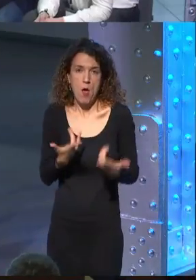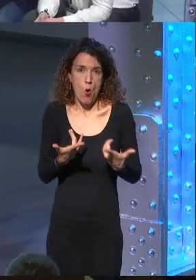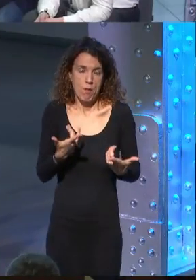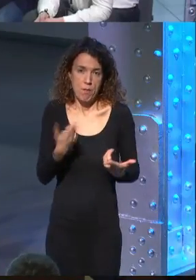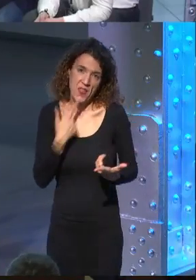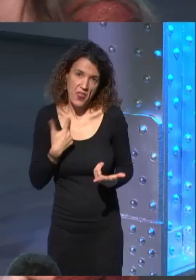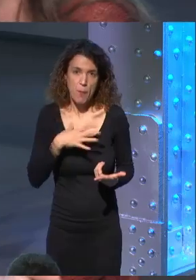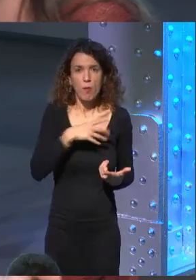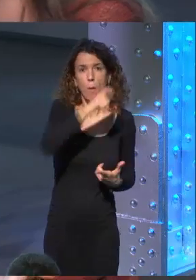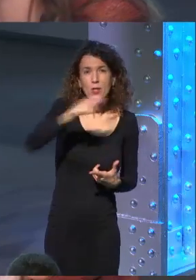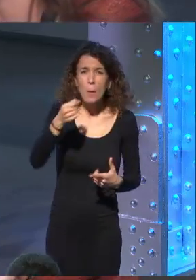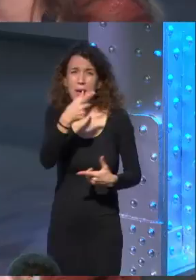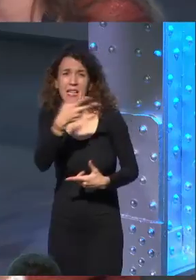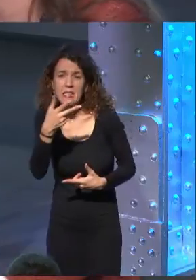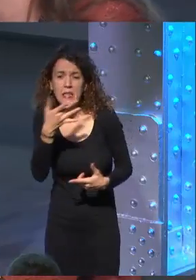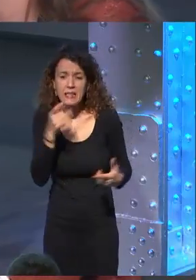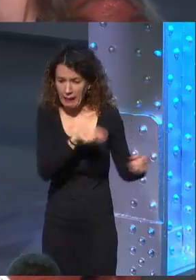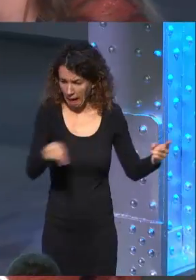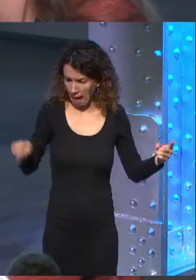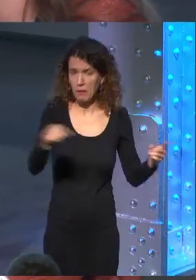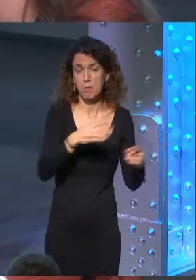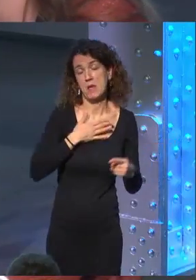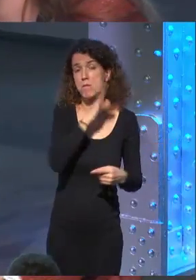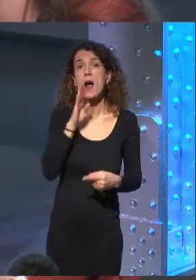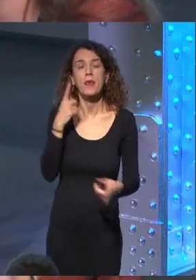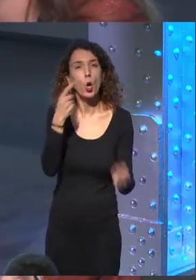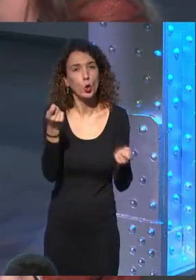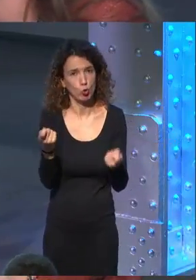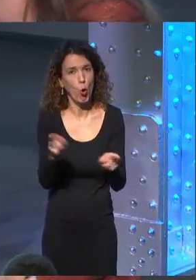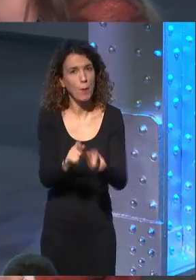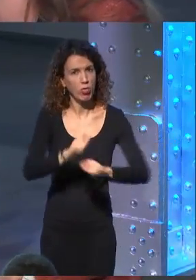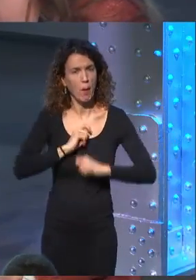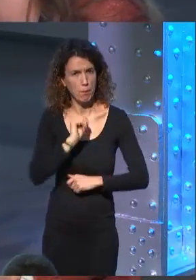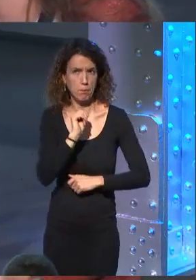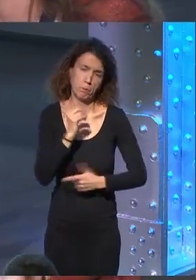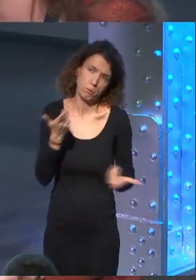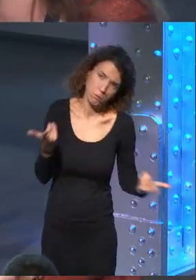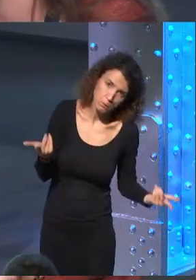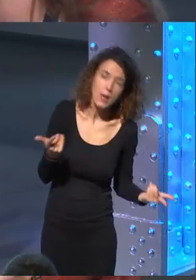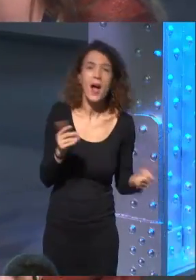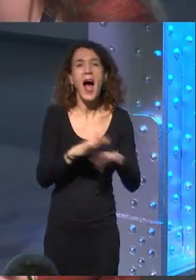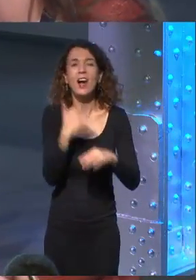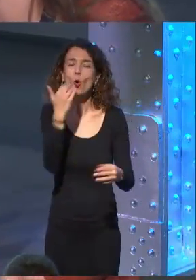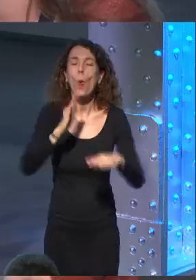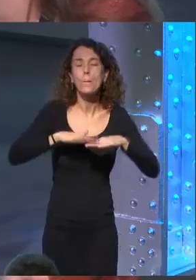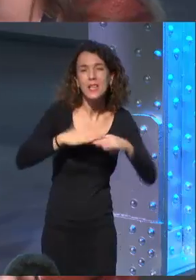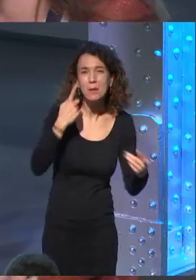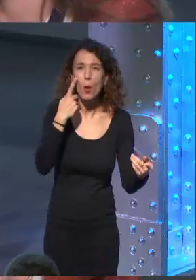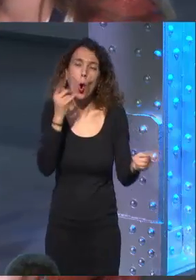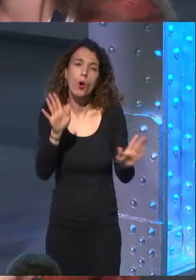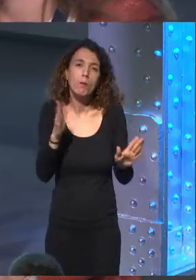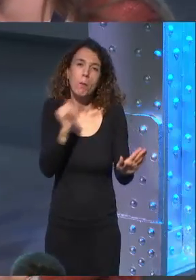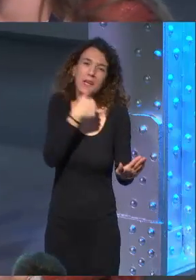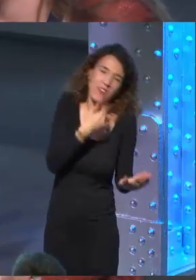If I suddenly have 1,000 followers, my mother would ask me who they are. My mother controls me, but I have the privacy of